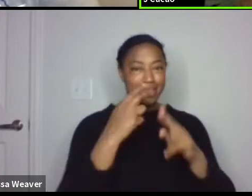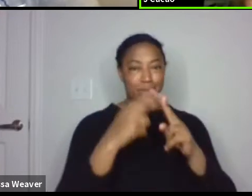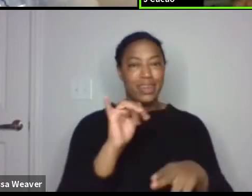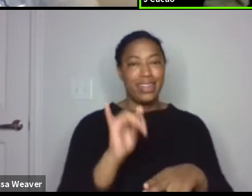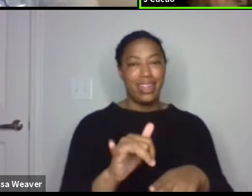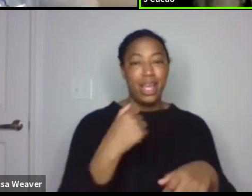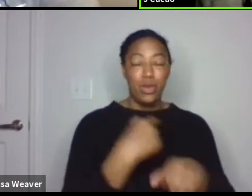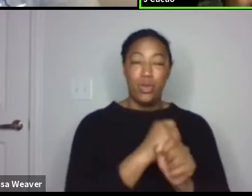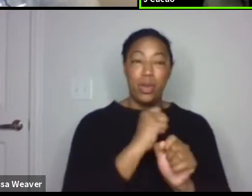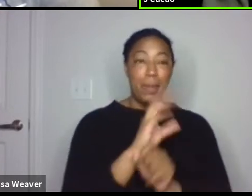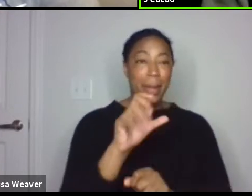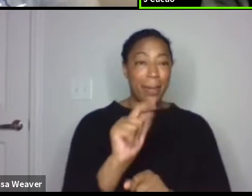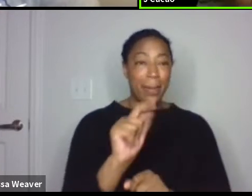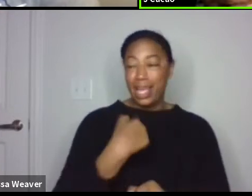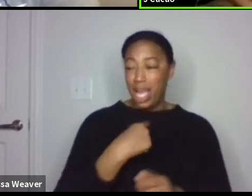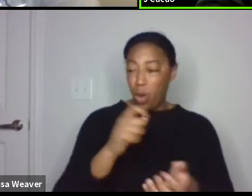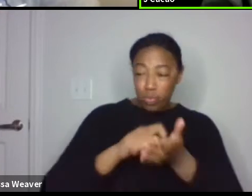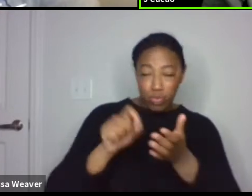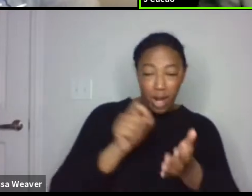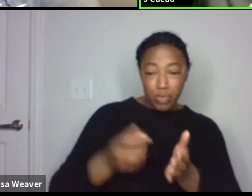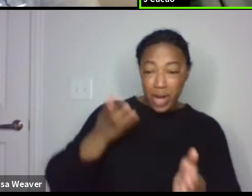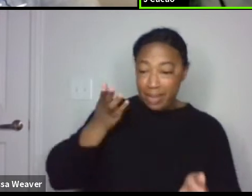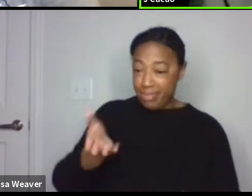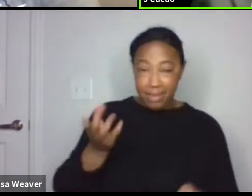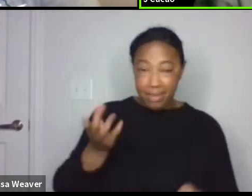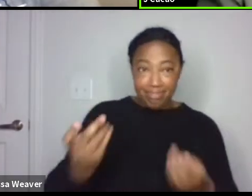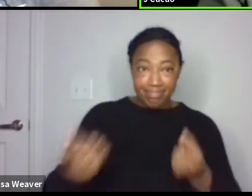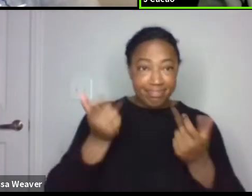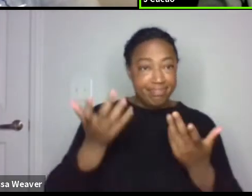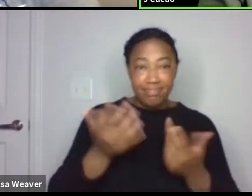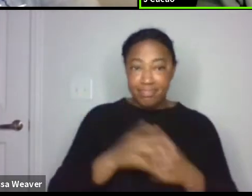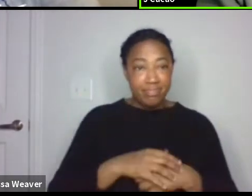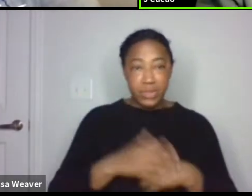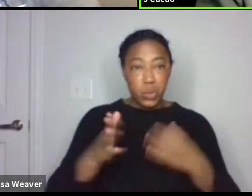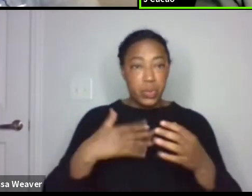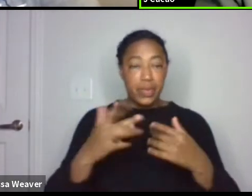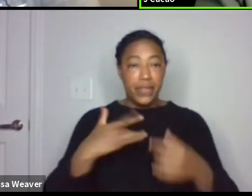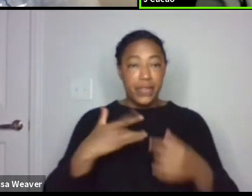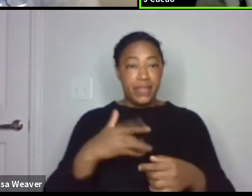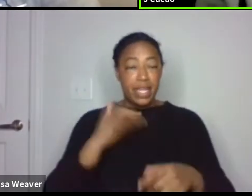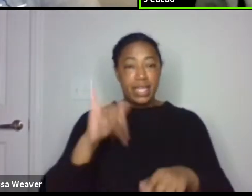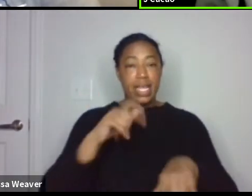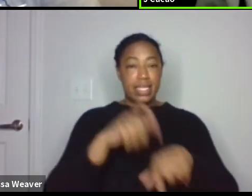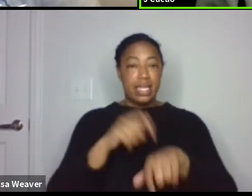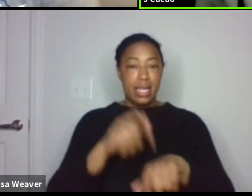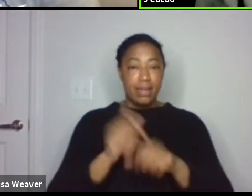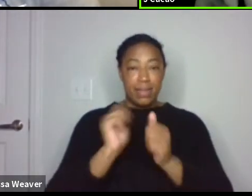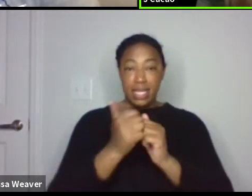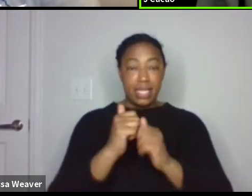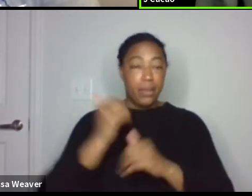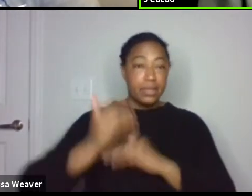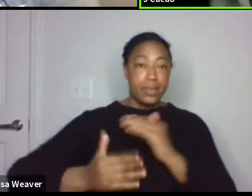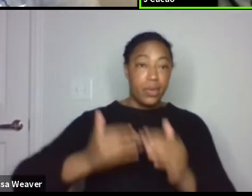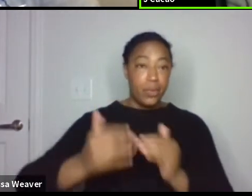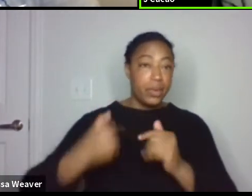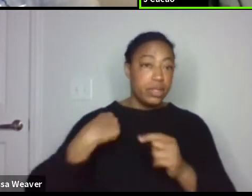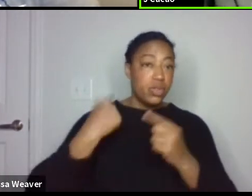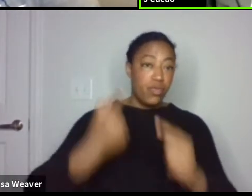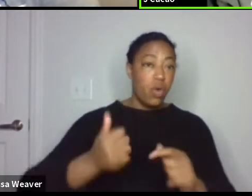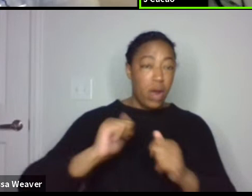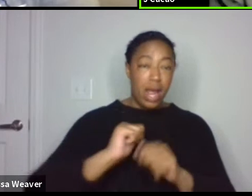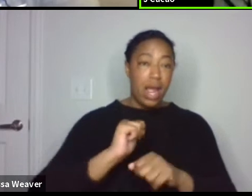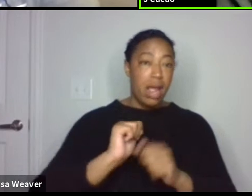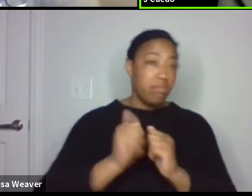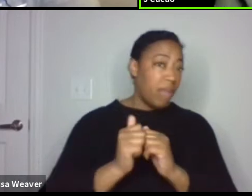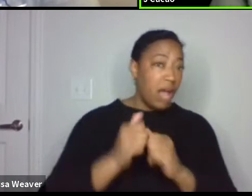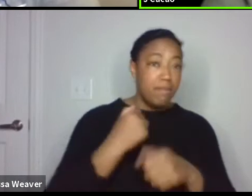a beat, he would be cooking, and I would write on the spot. You know what I'm saying? Whatever we kind of feeling at the time. And that's kind of how it's been going. And that's how I've been making my tracks.